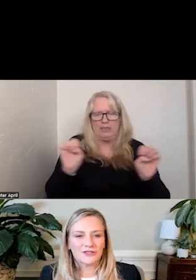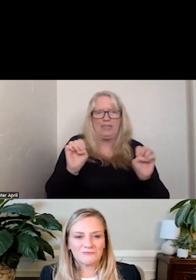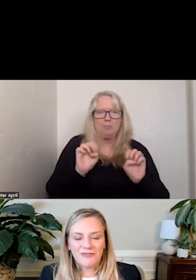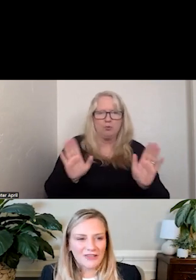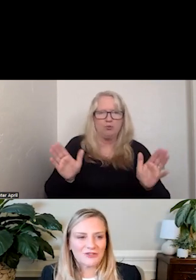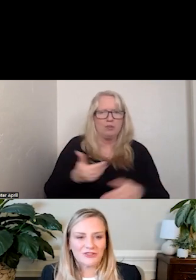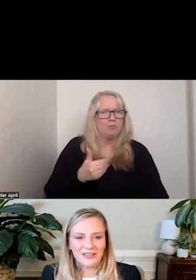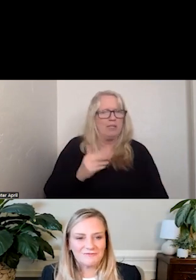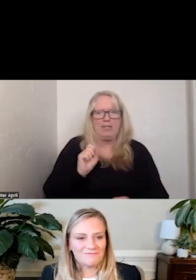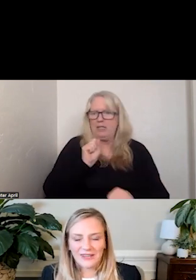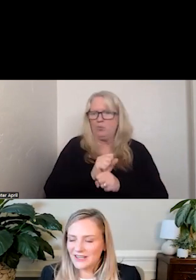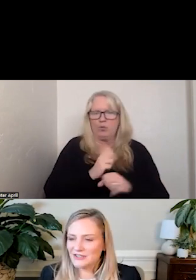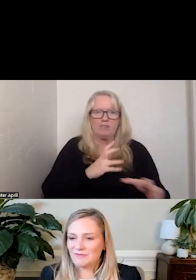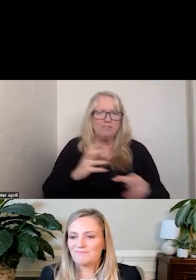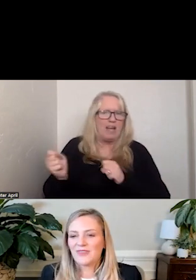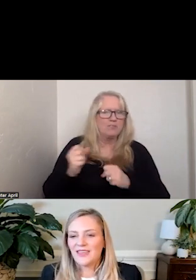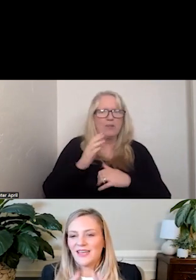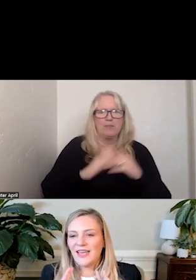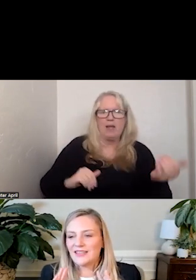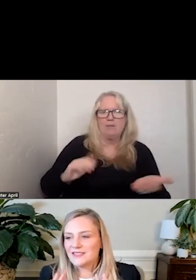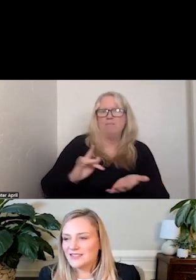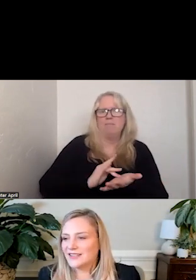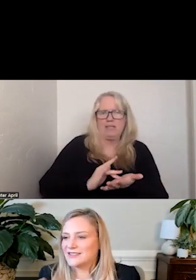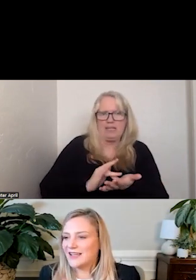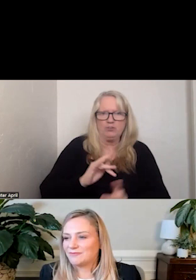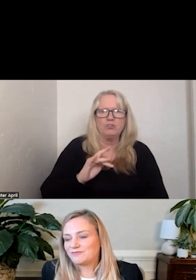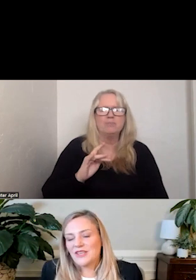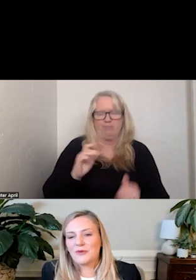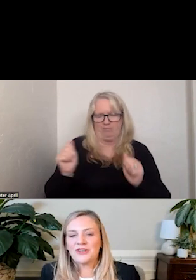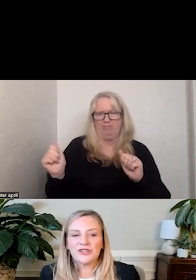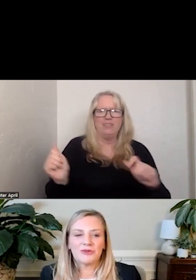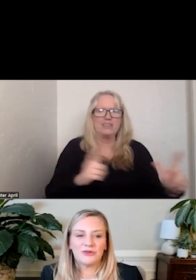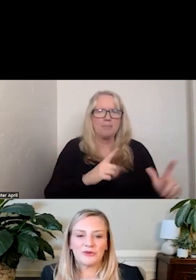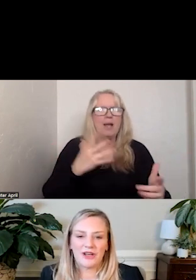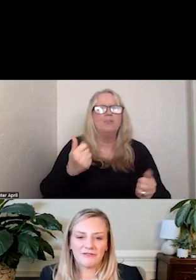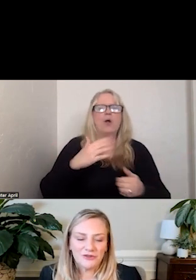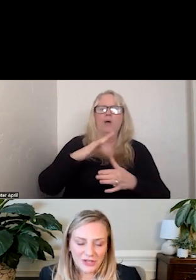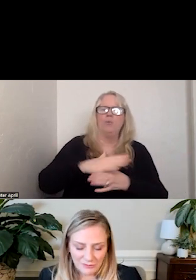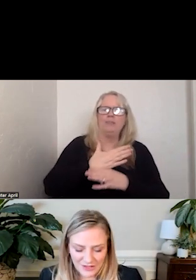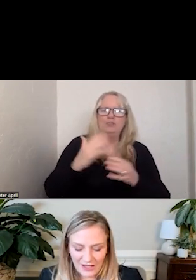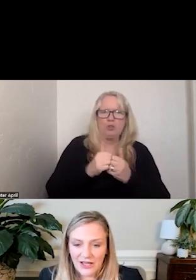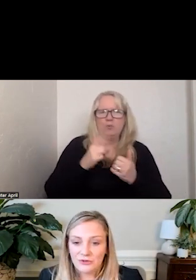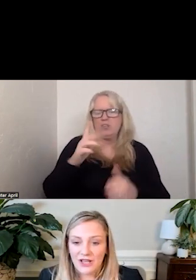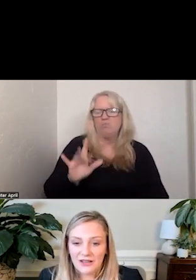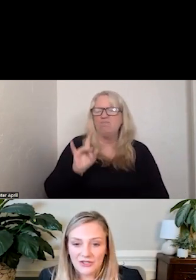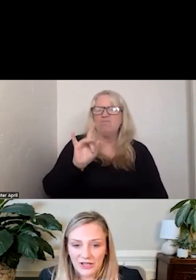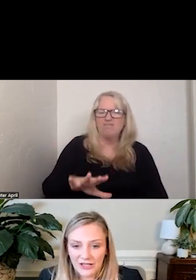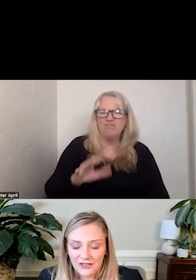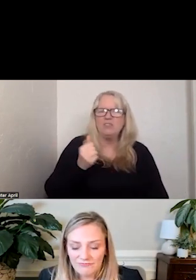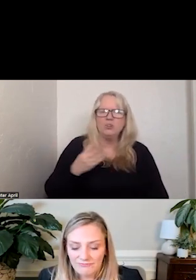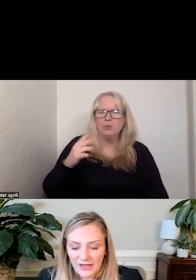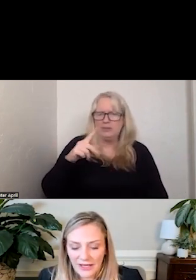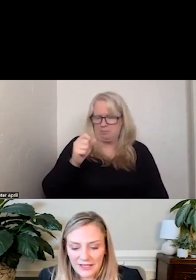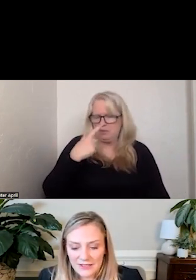It works faster than medication. And next slide. So I want to share with you a few tips. I do a lot of